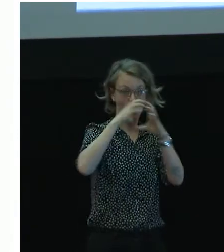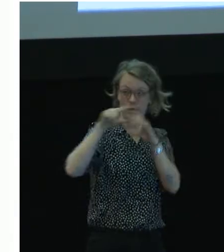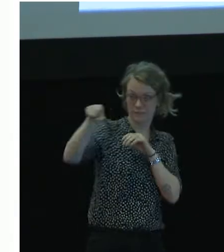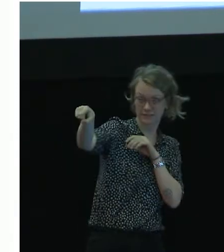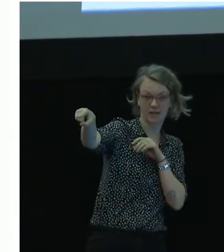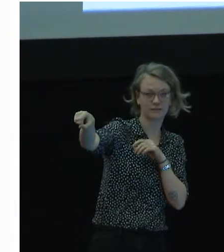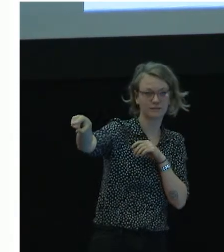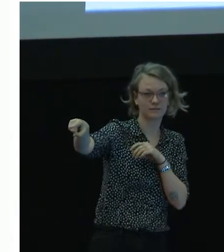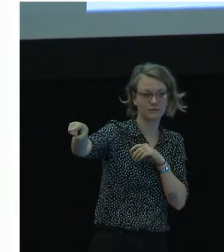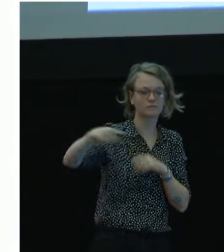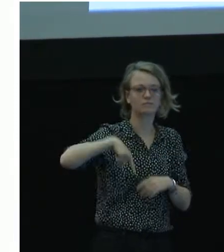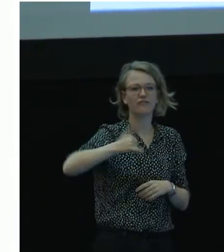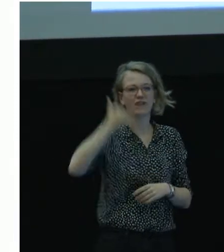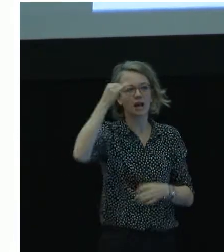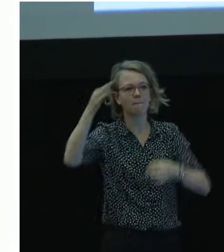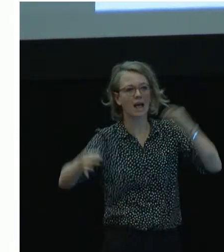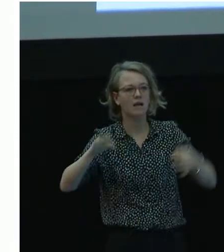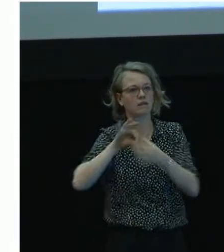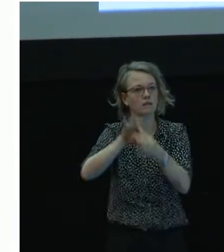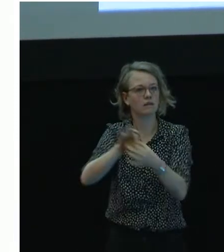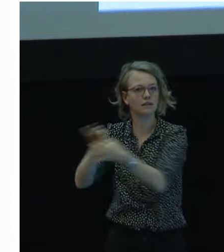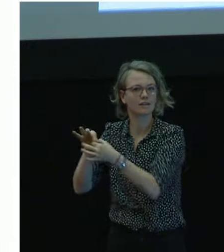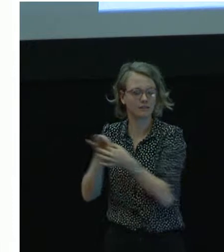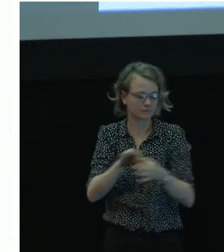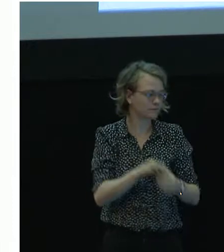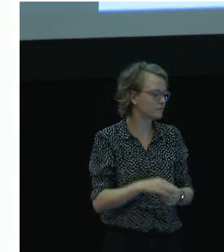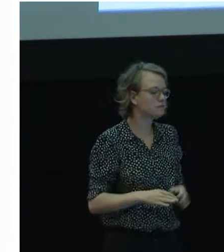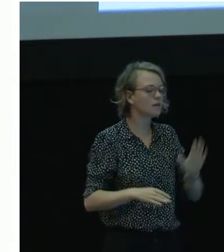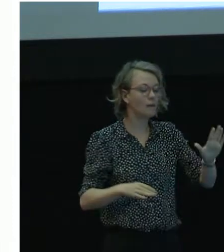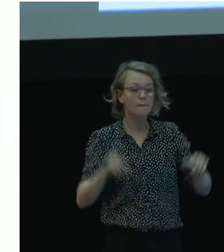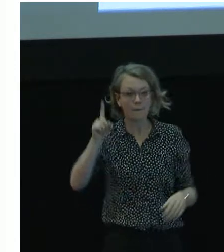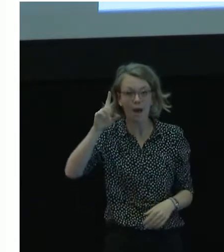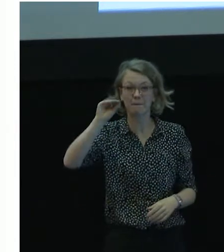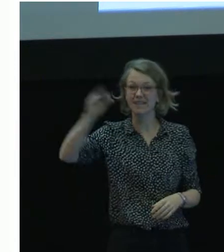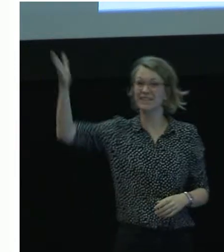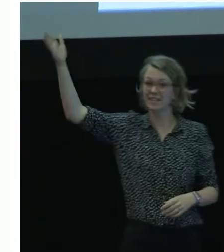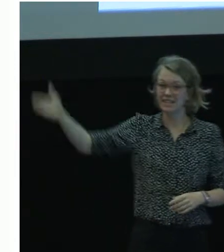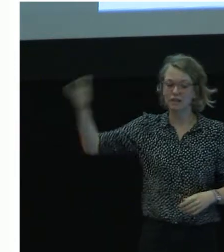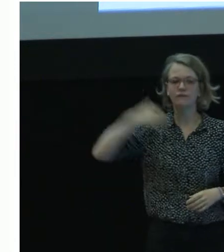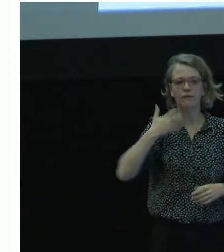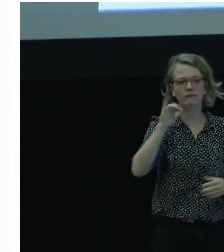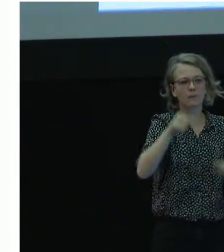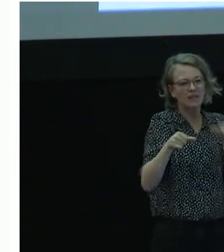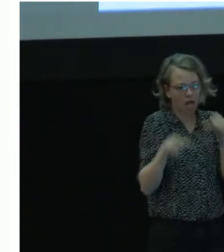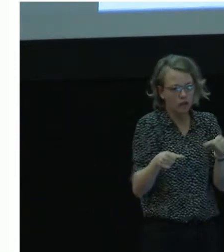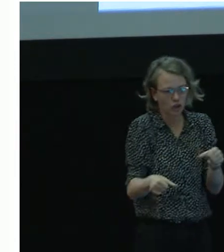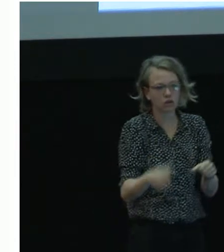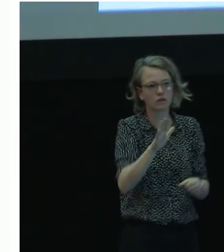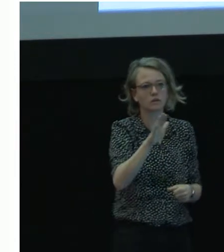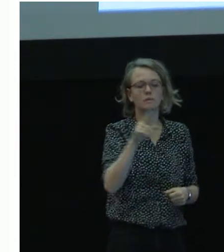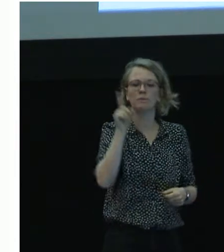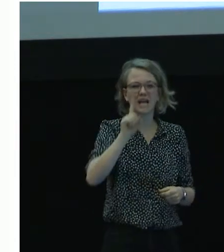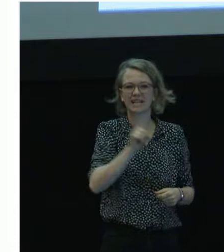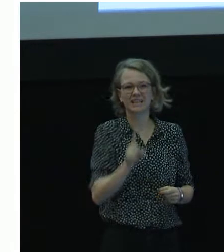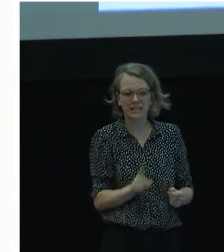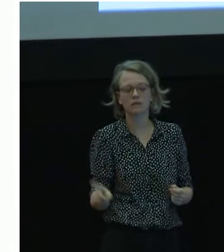cupboard first and then also place the yellow ball inside it. So what we do is we use placements for